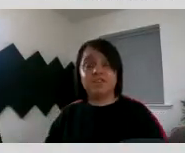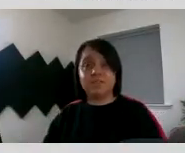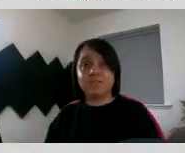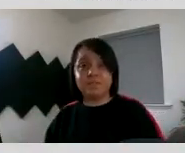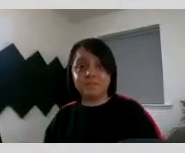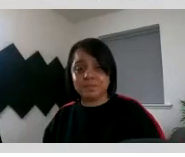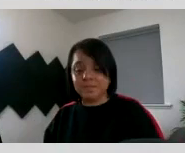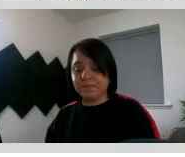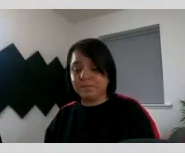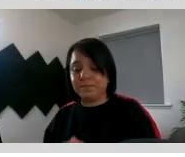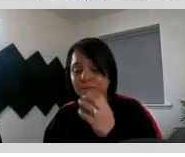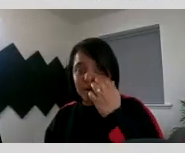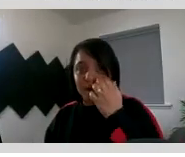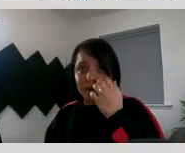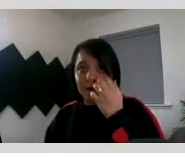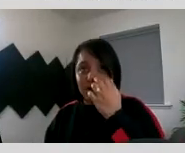life.